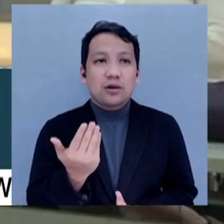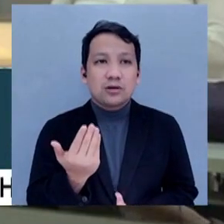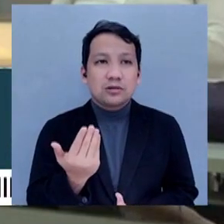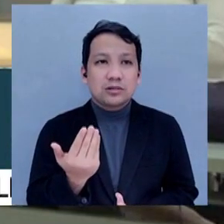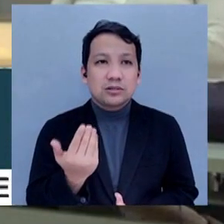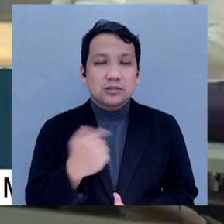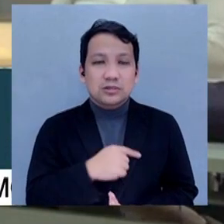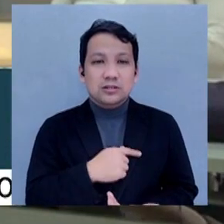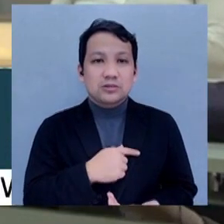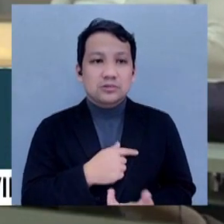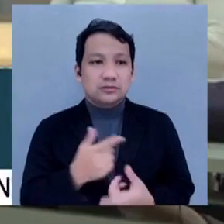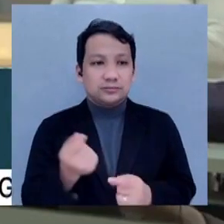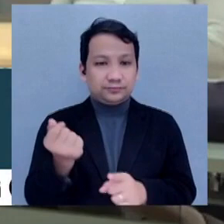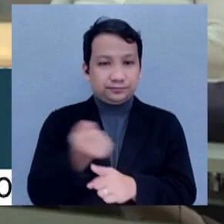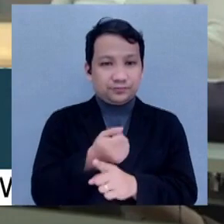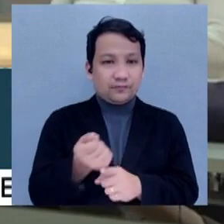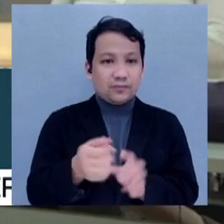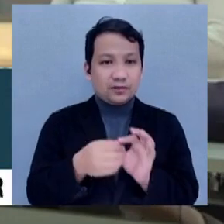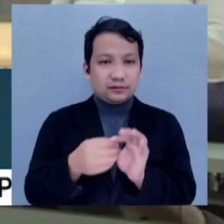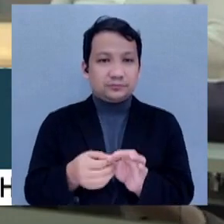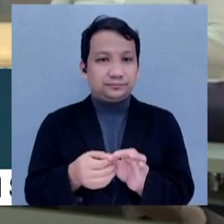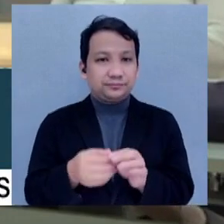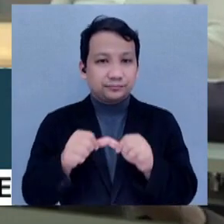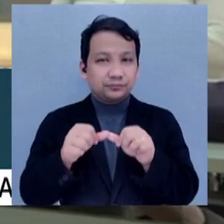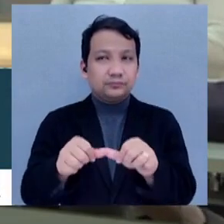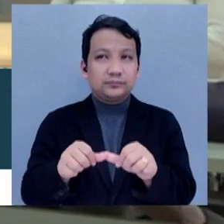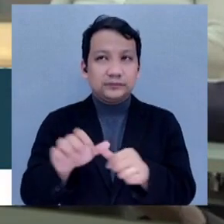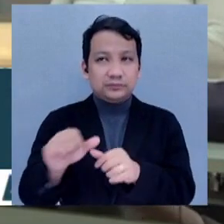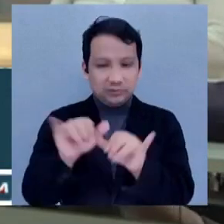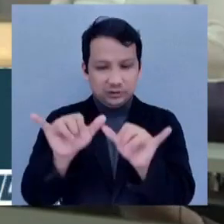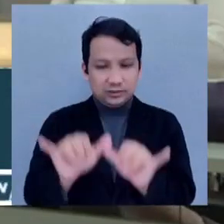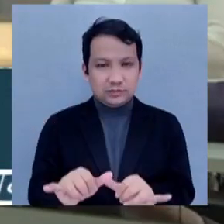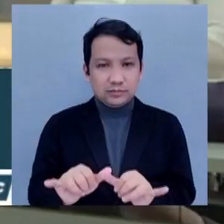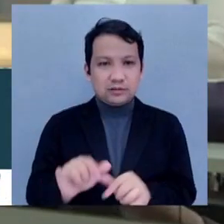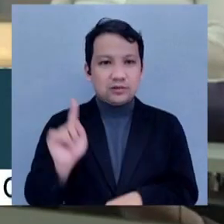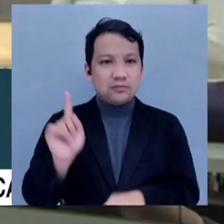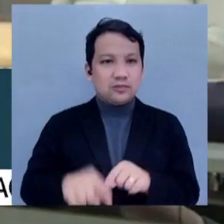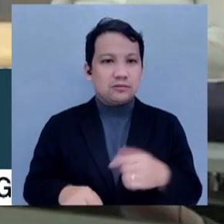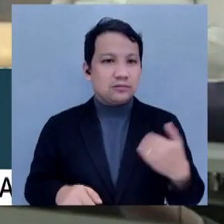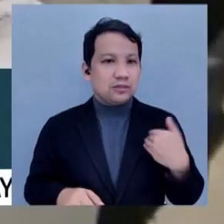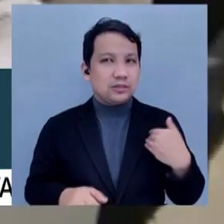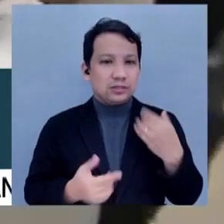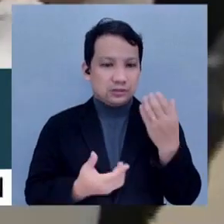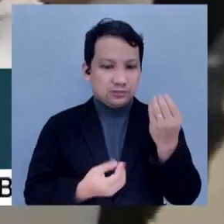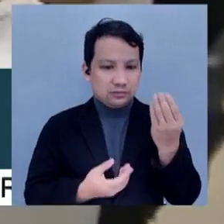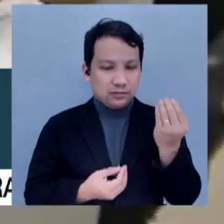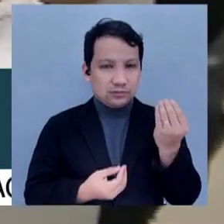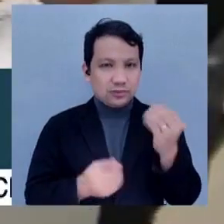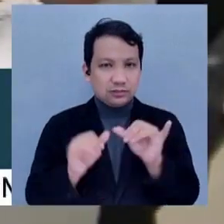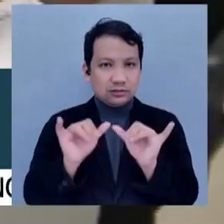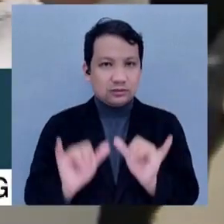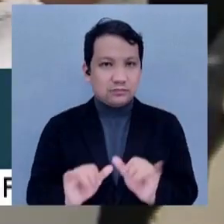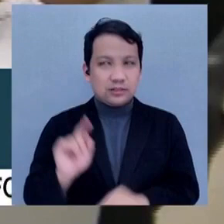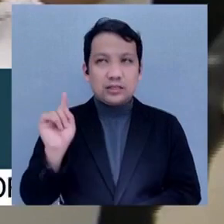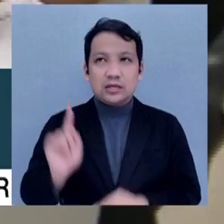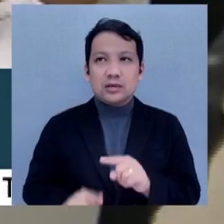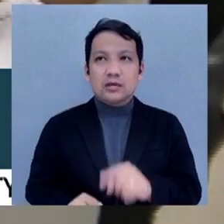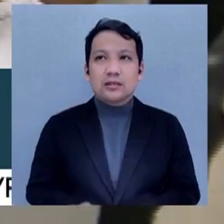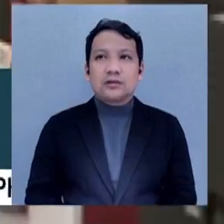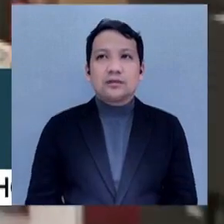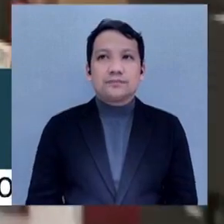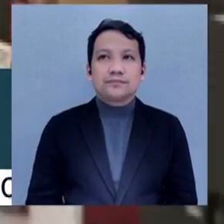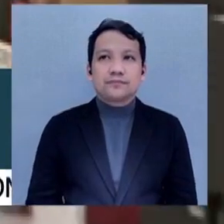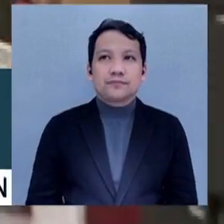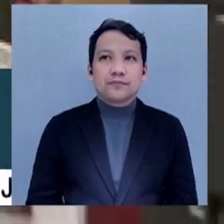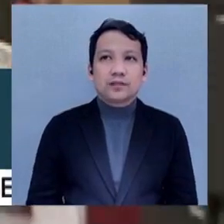activate or continue with this system. That's why we were not able to update the system. To address the recent attack,